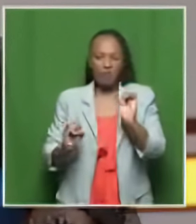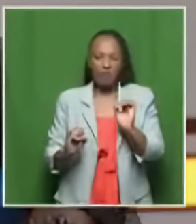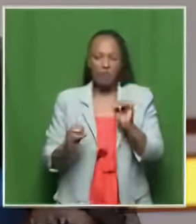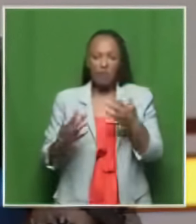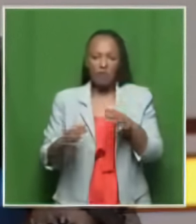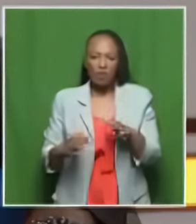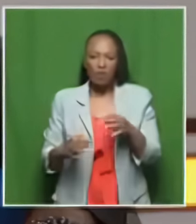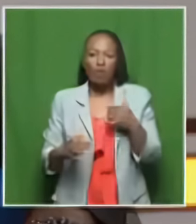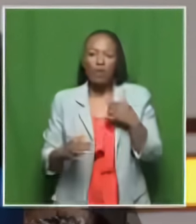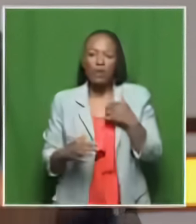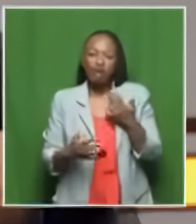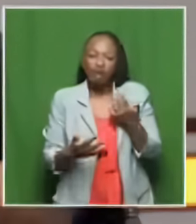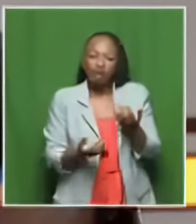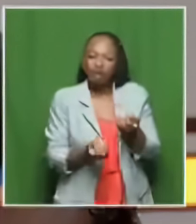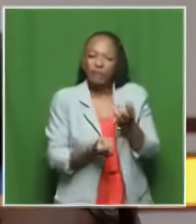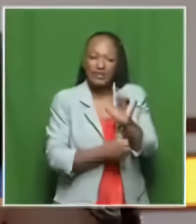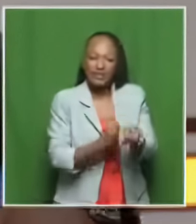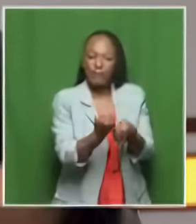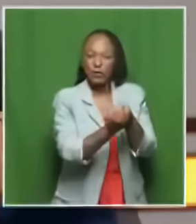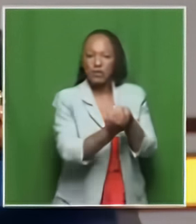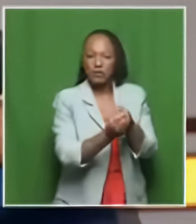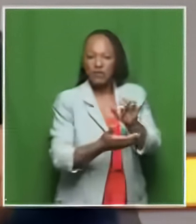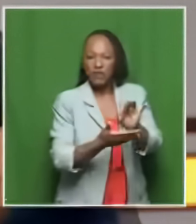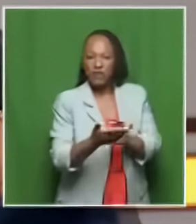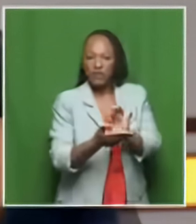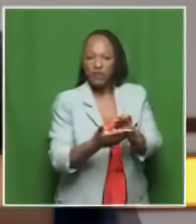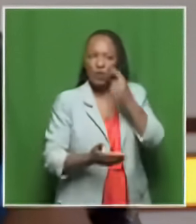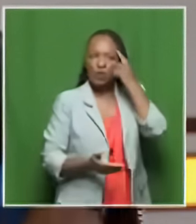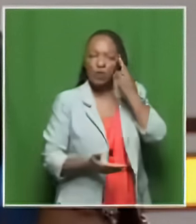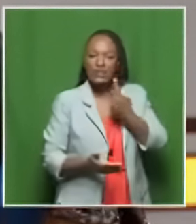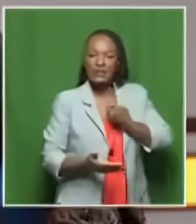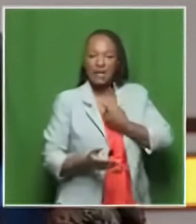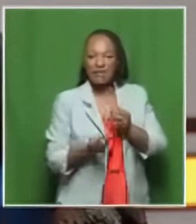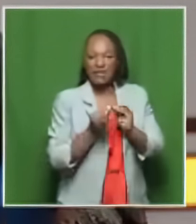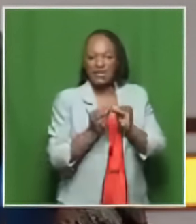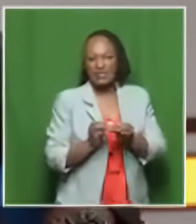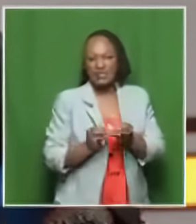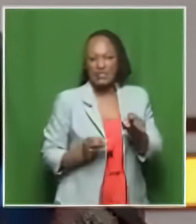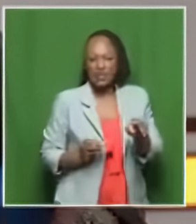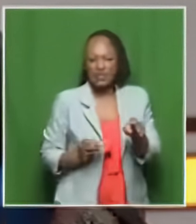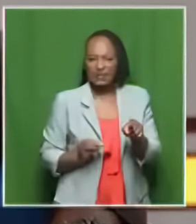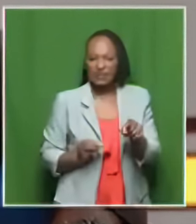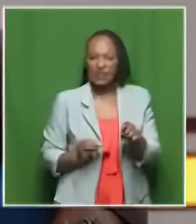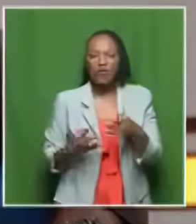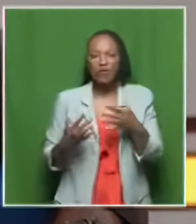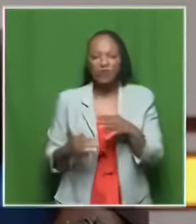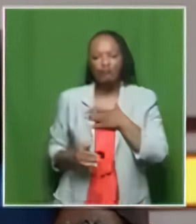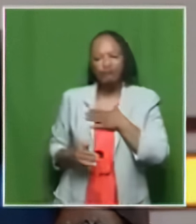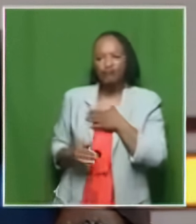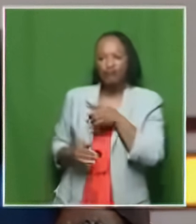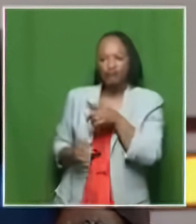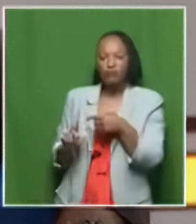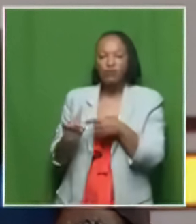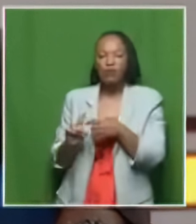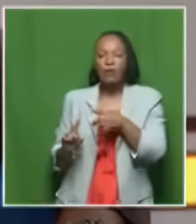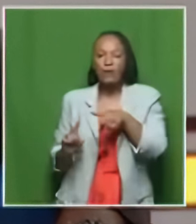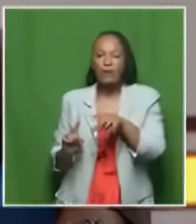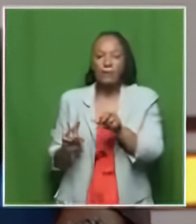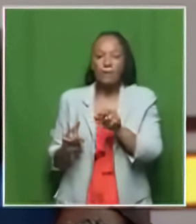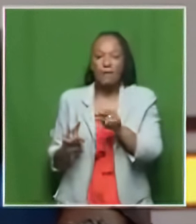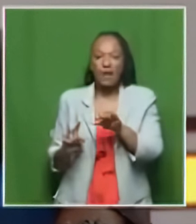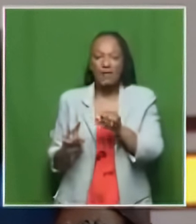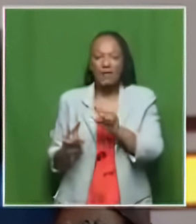this vote with the hope that they will self-correct. We also took a liking on Panyaza, who